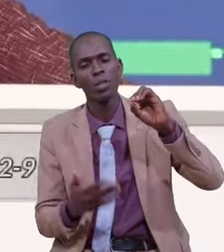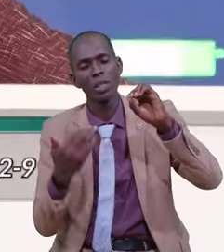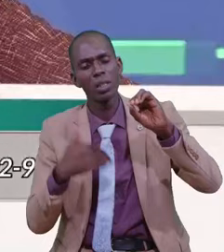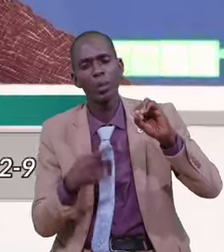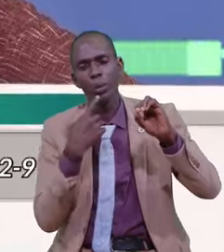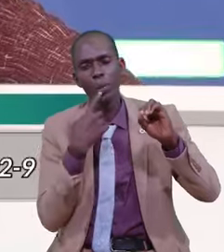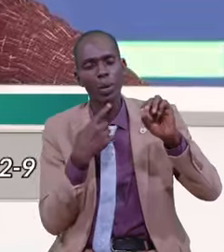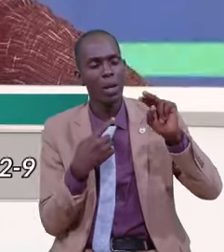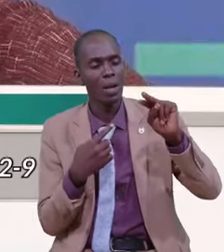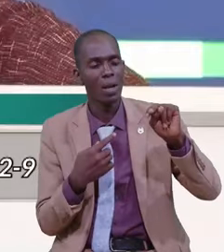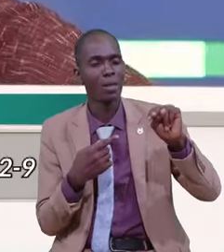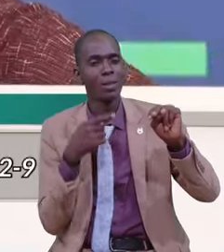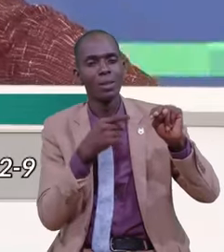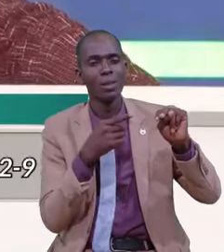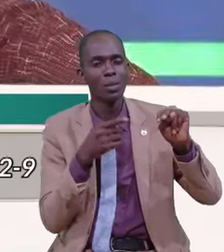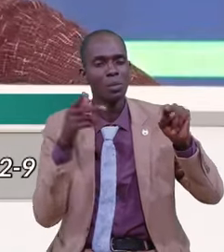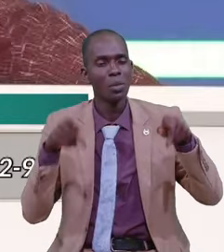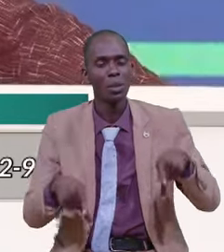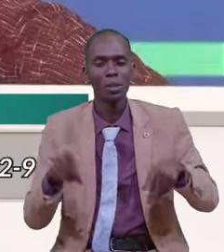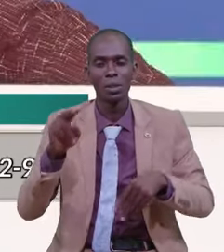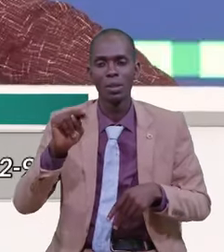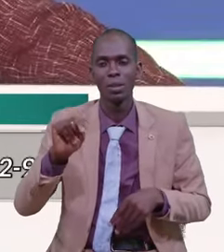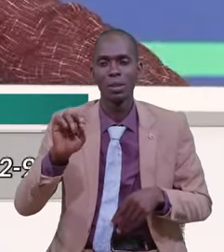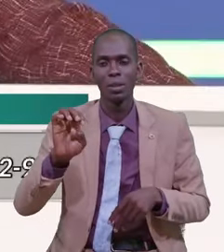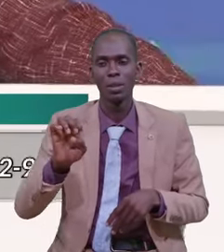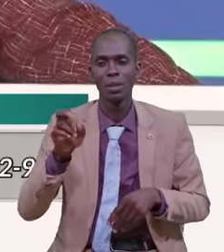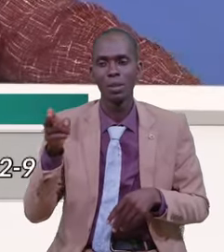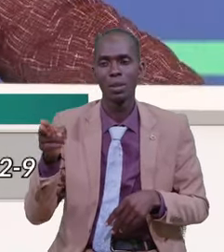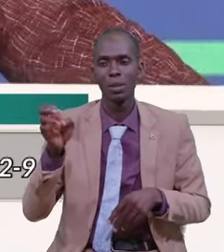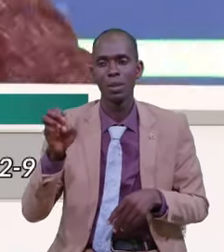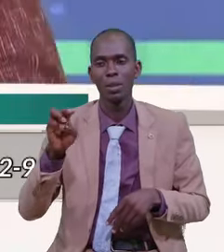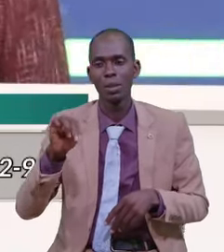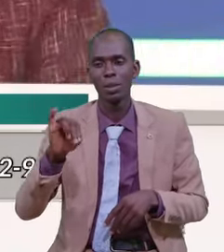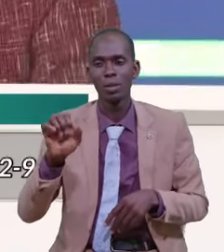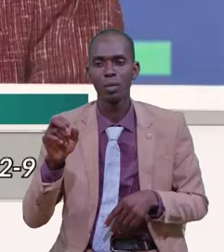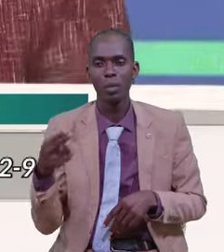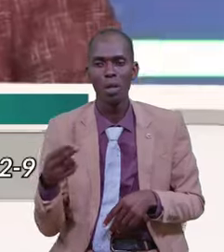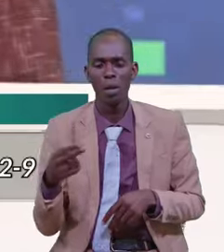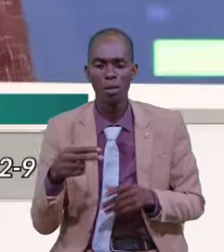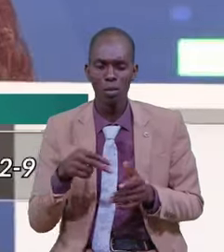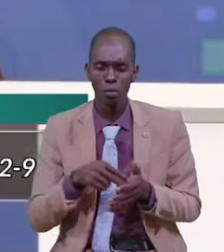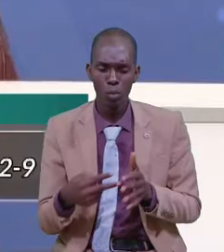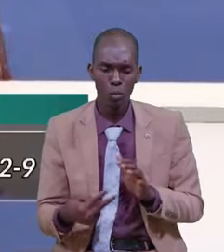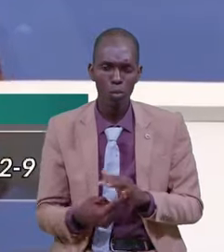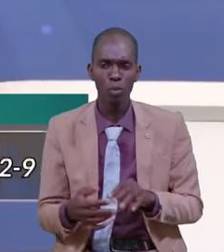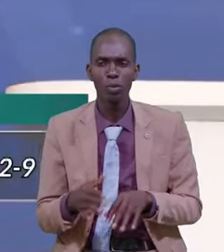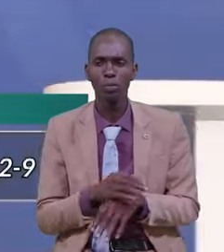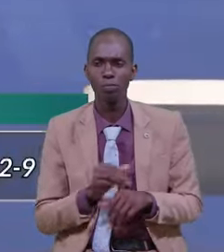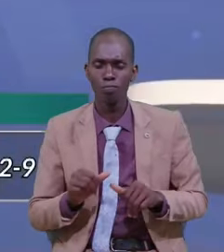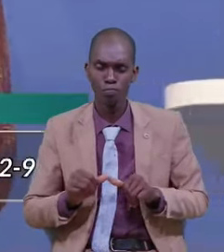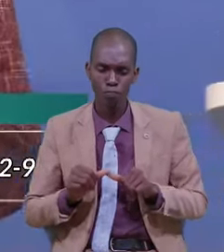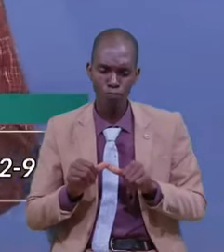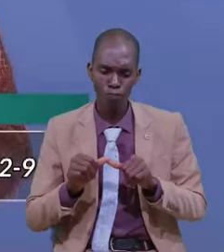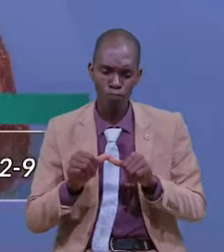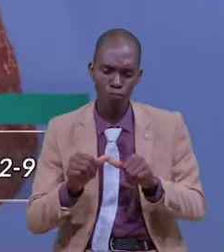Nehemiah's purposeful consistency. It was to build the wall